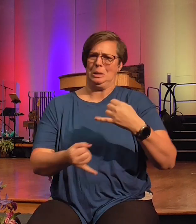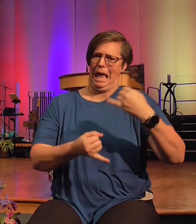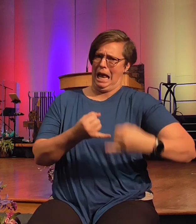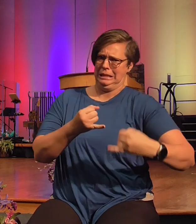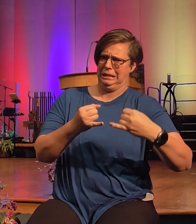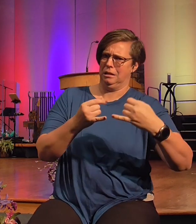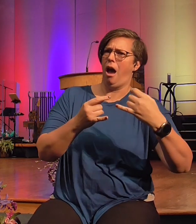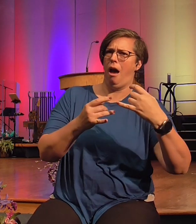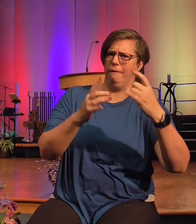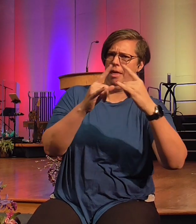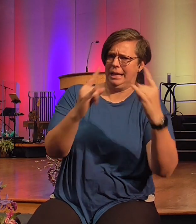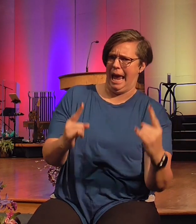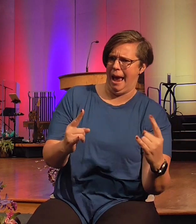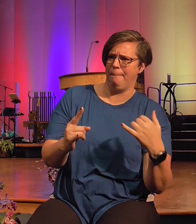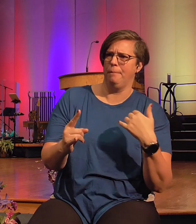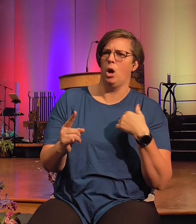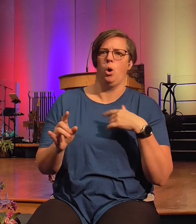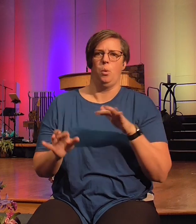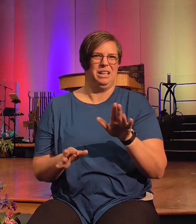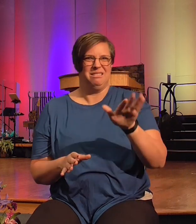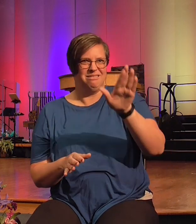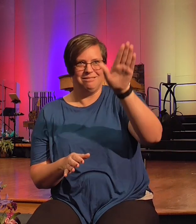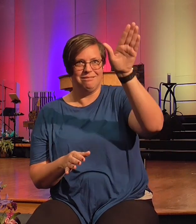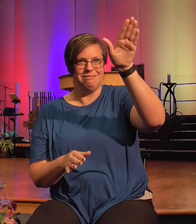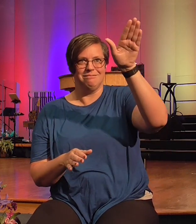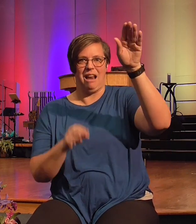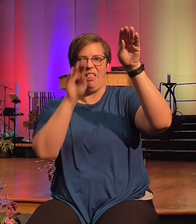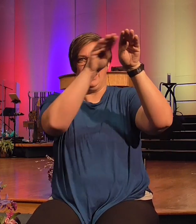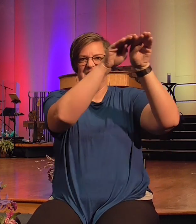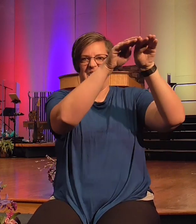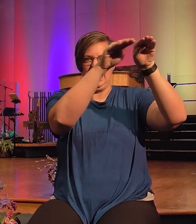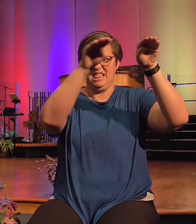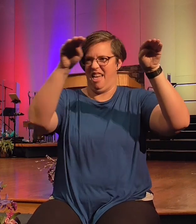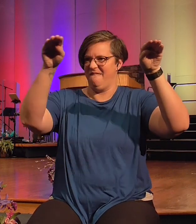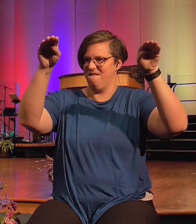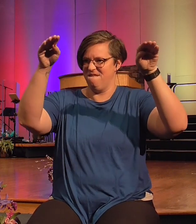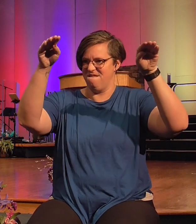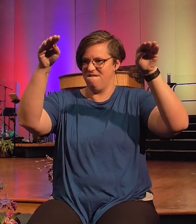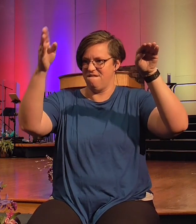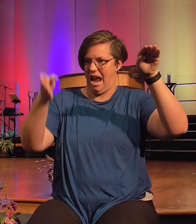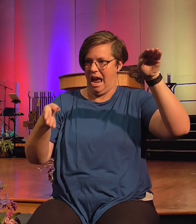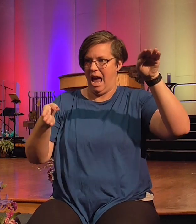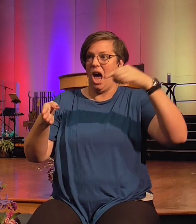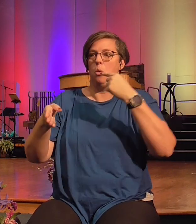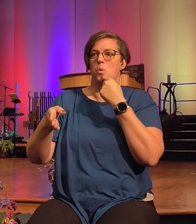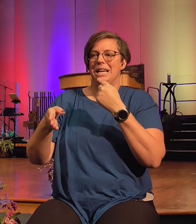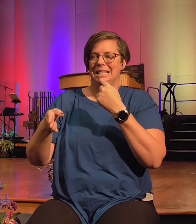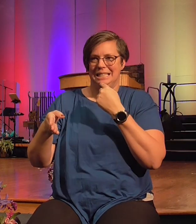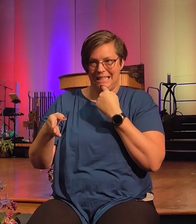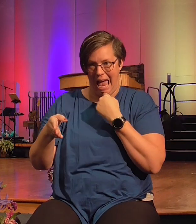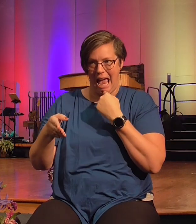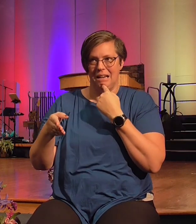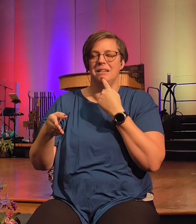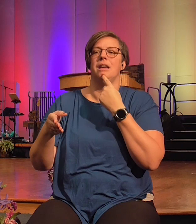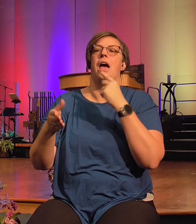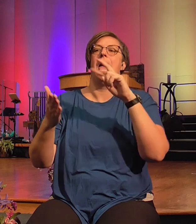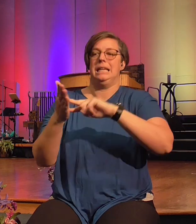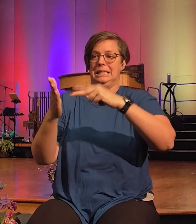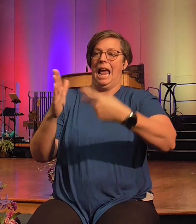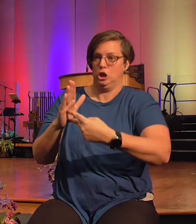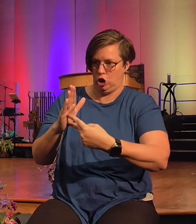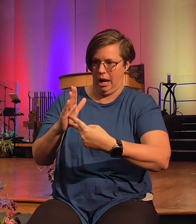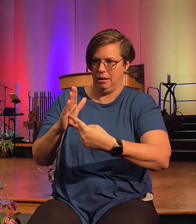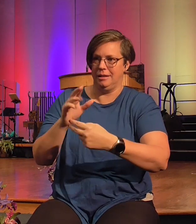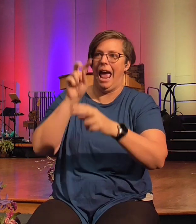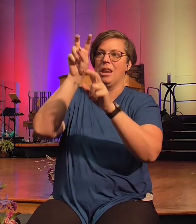went on top of this cliff and we said a intention, and then we jumped off